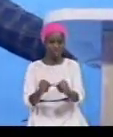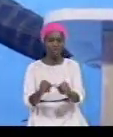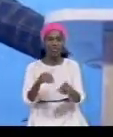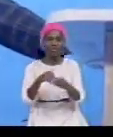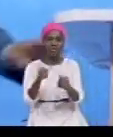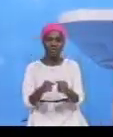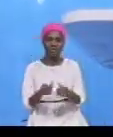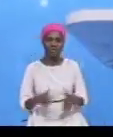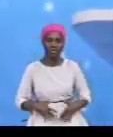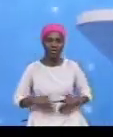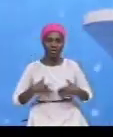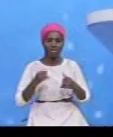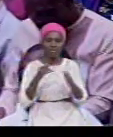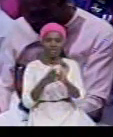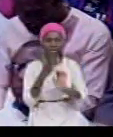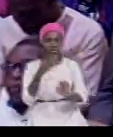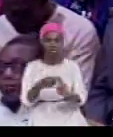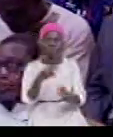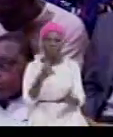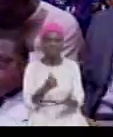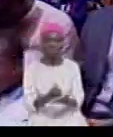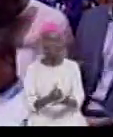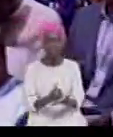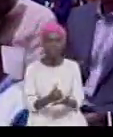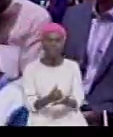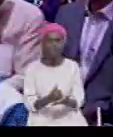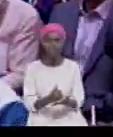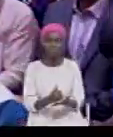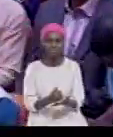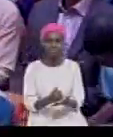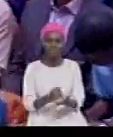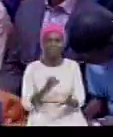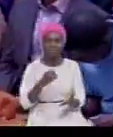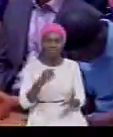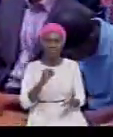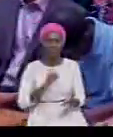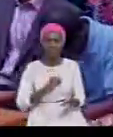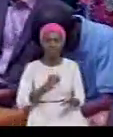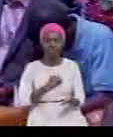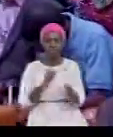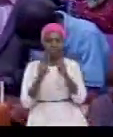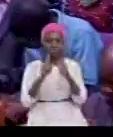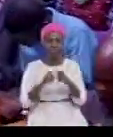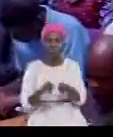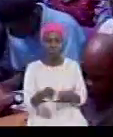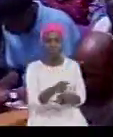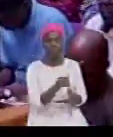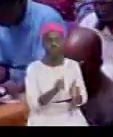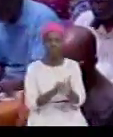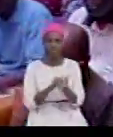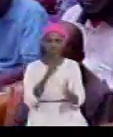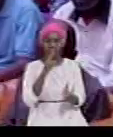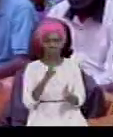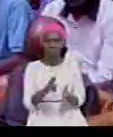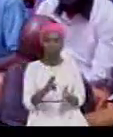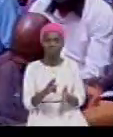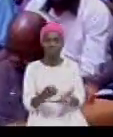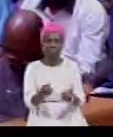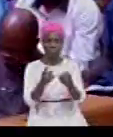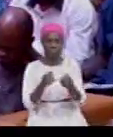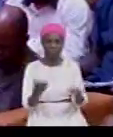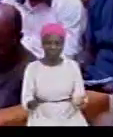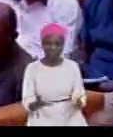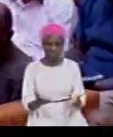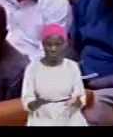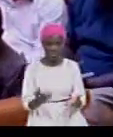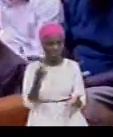every life in Jesus' name. I'm talking to those who are still coming, who are just coming for the first time.